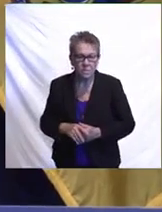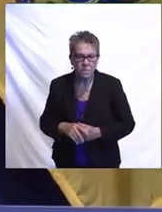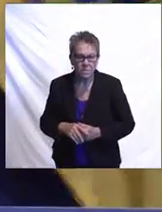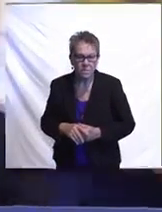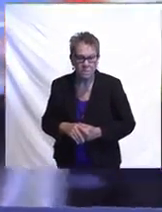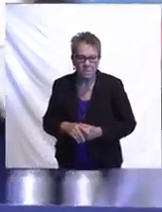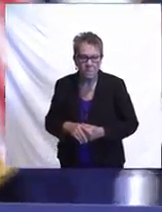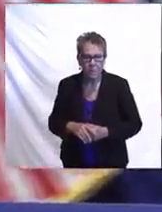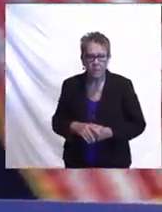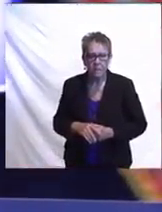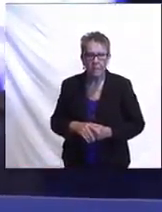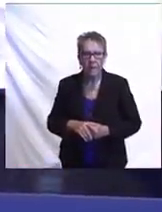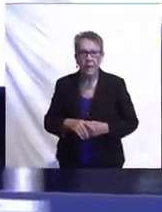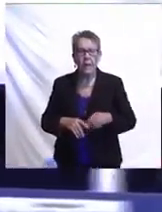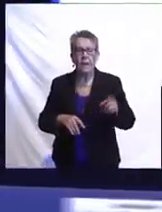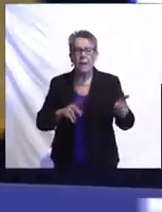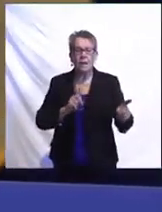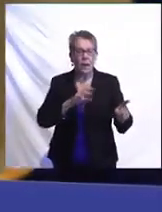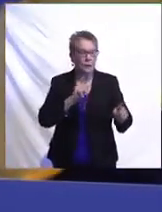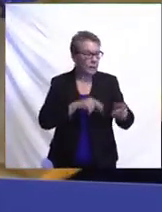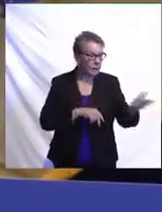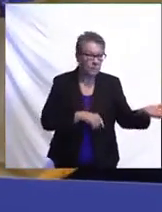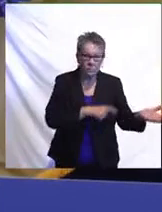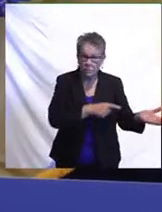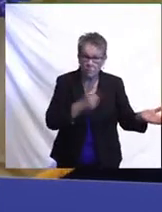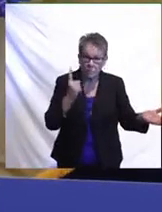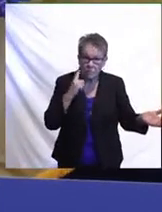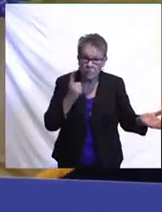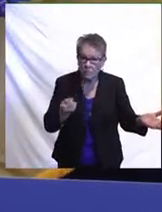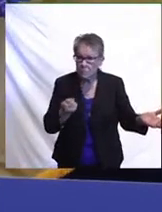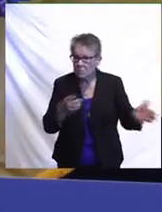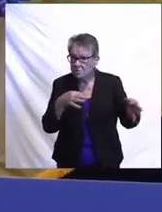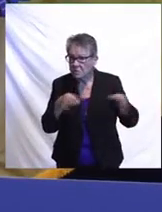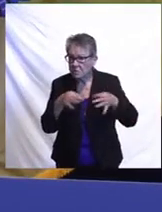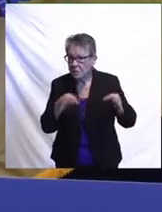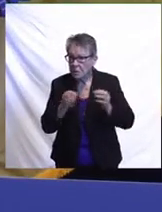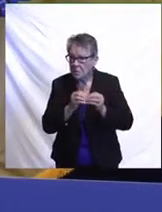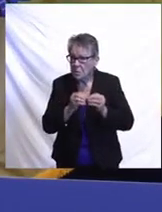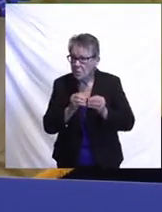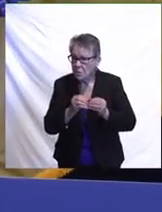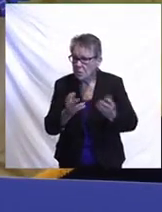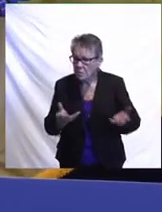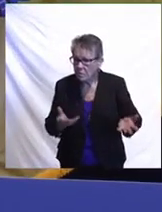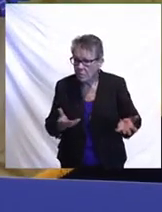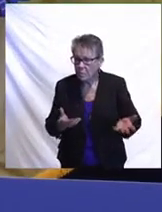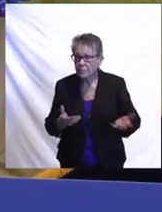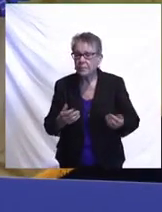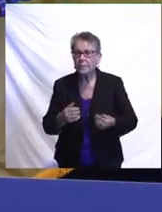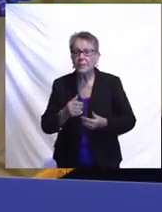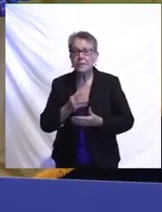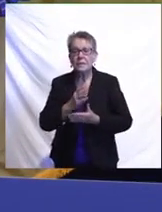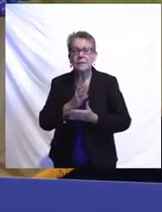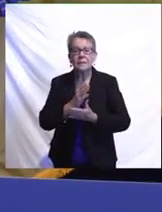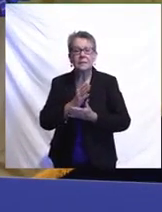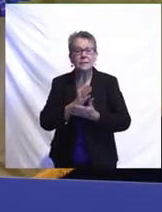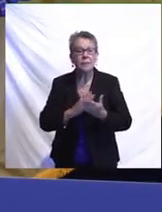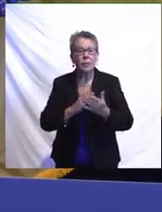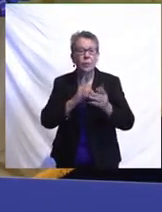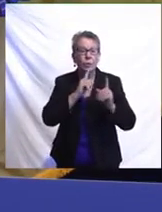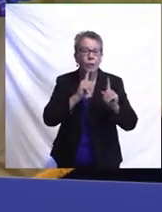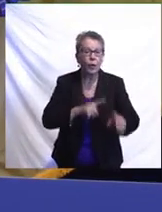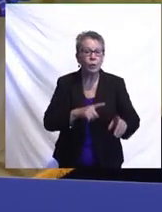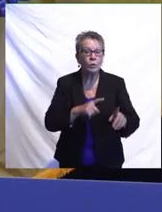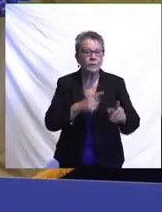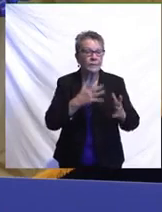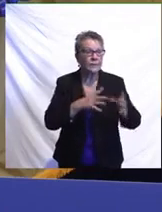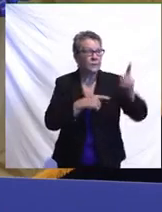questions? So, the reports of milder illness with this Omicron are anecdotal right now. But, based on